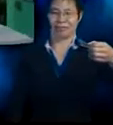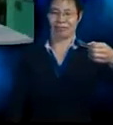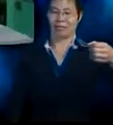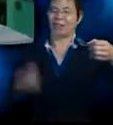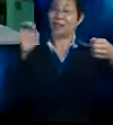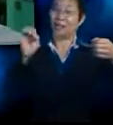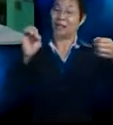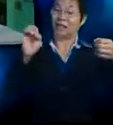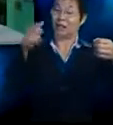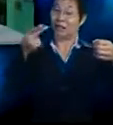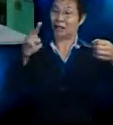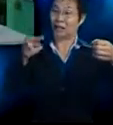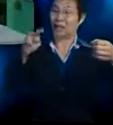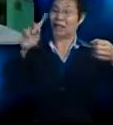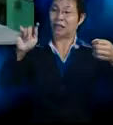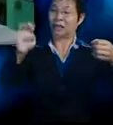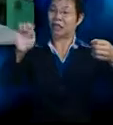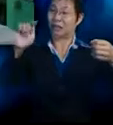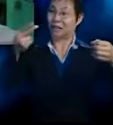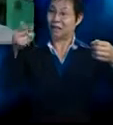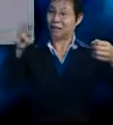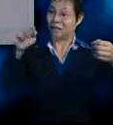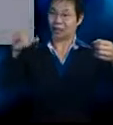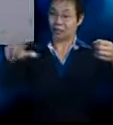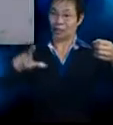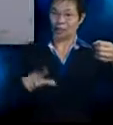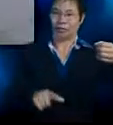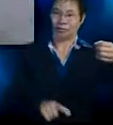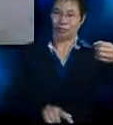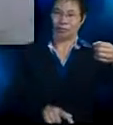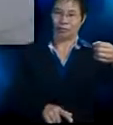The ethanol will remove the chlorophyll from the leaf.